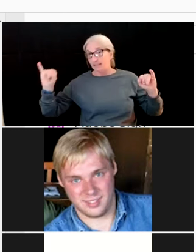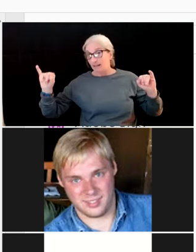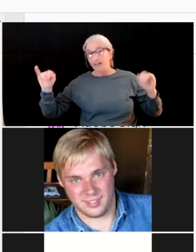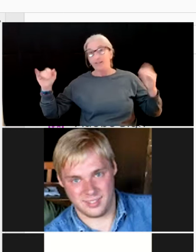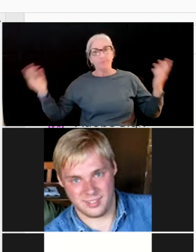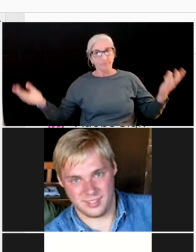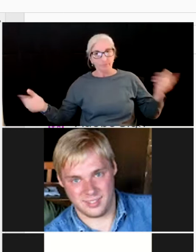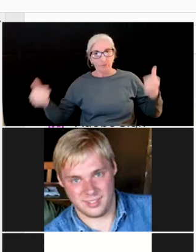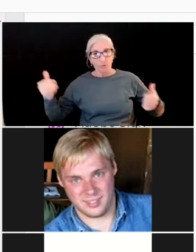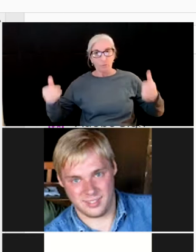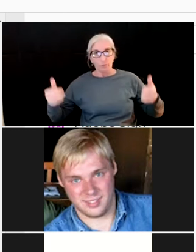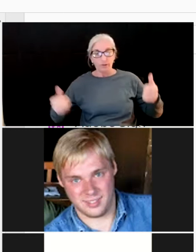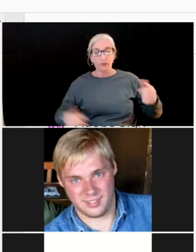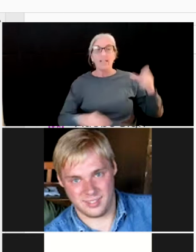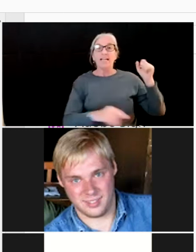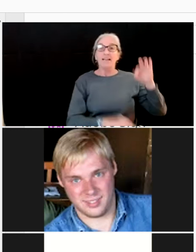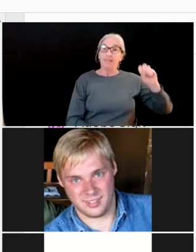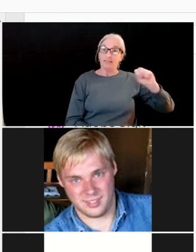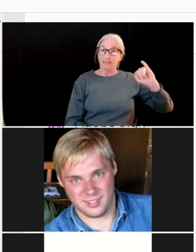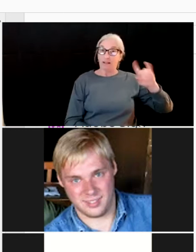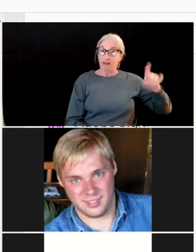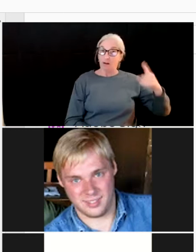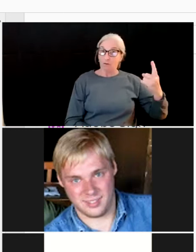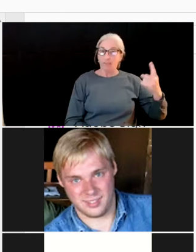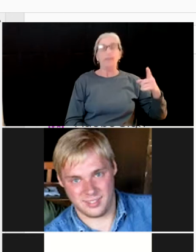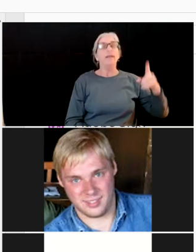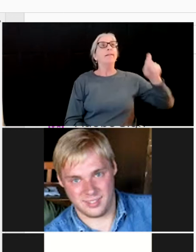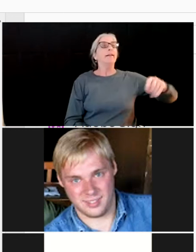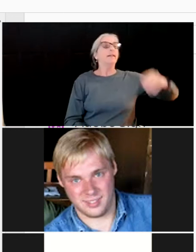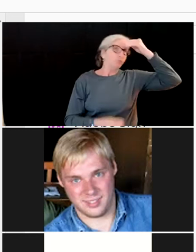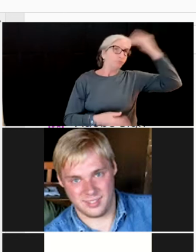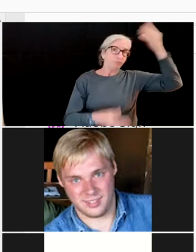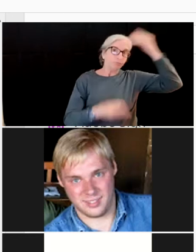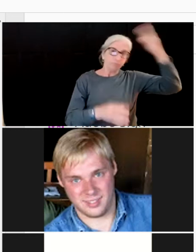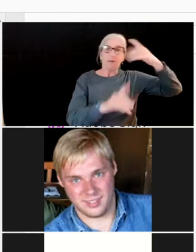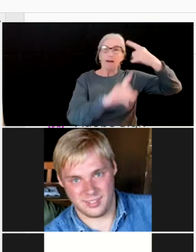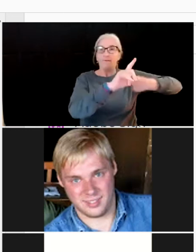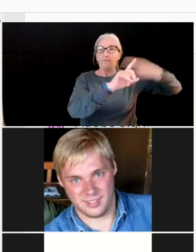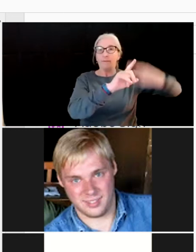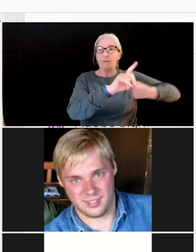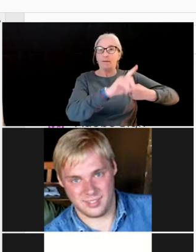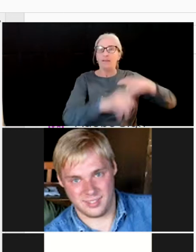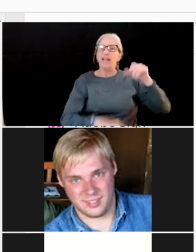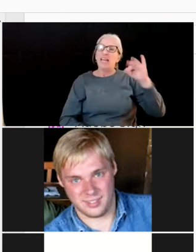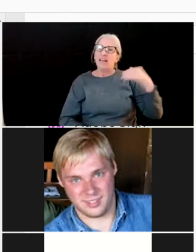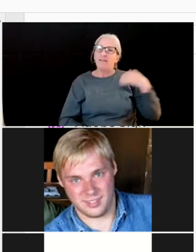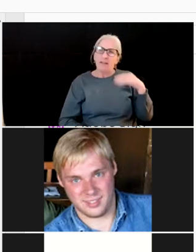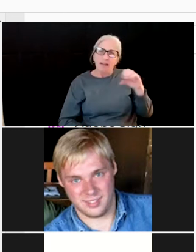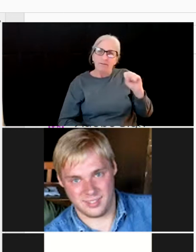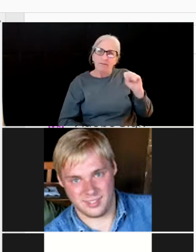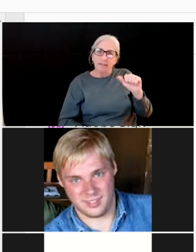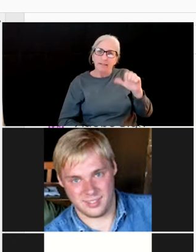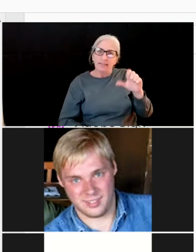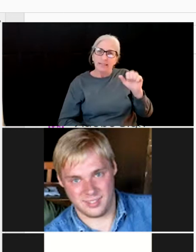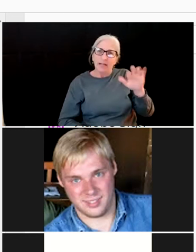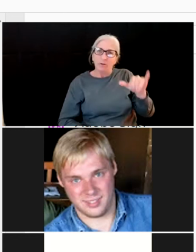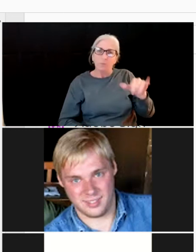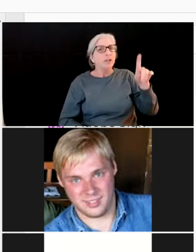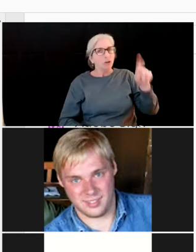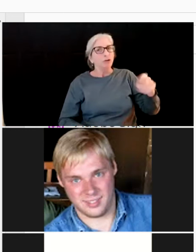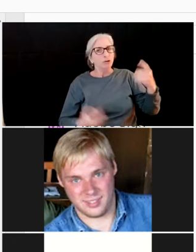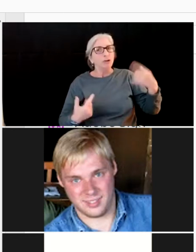that they're reporting at least every month, especially even if they're salaried, they should still report. And especially